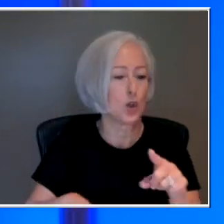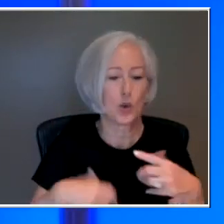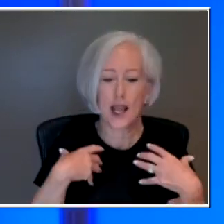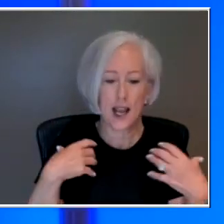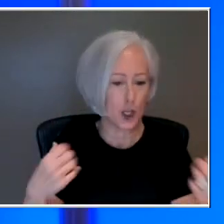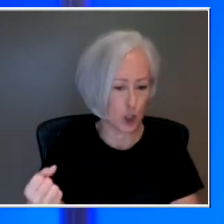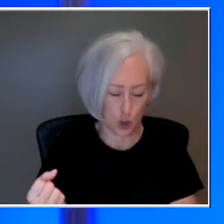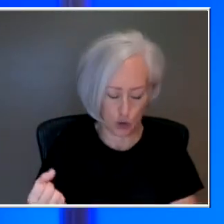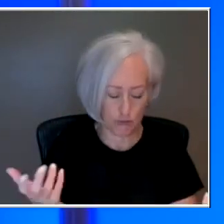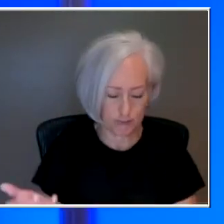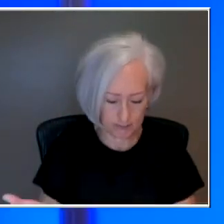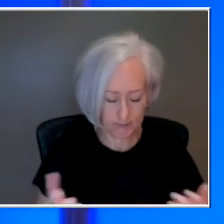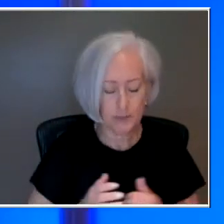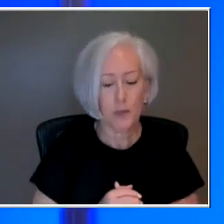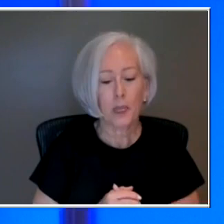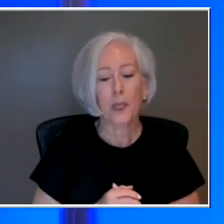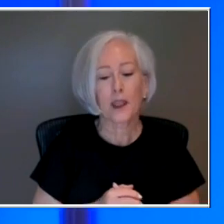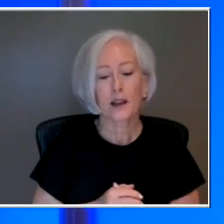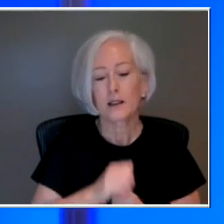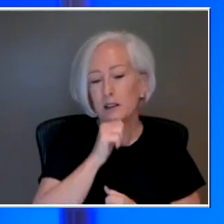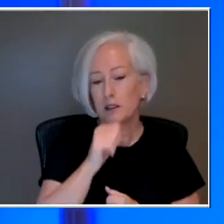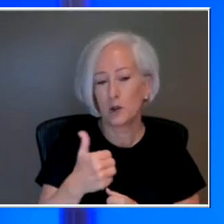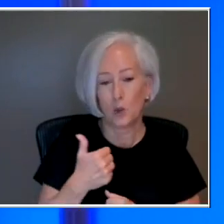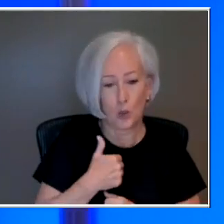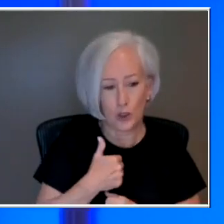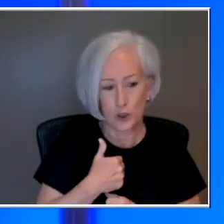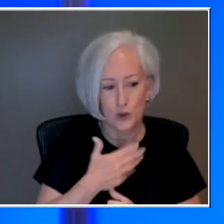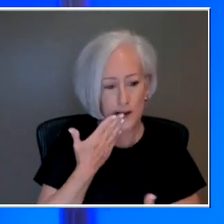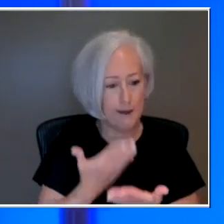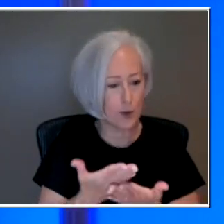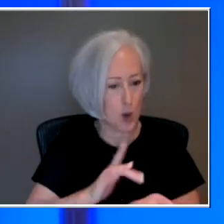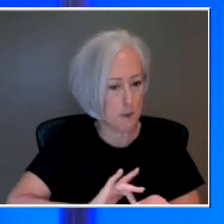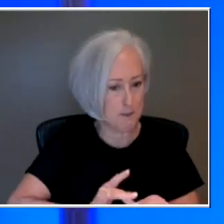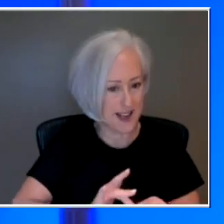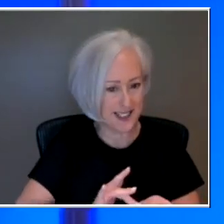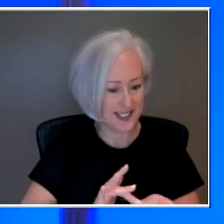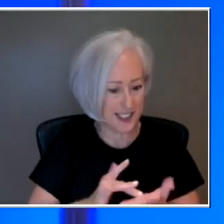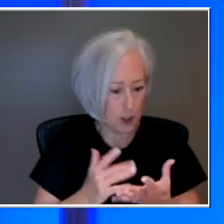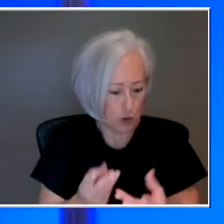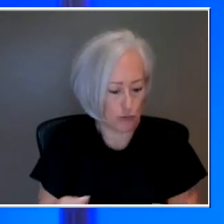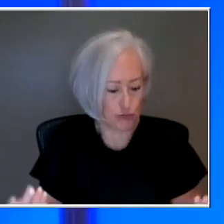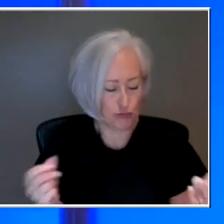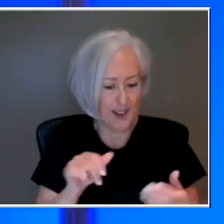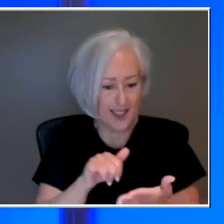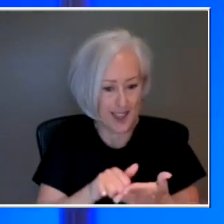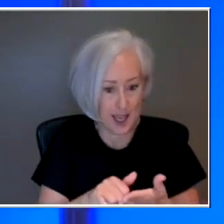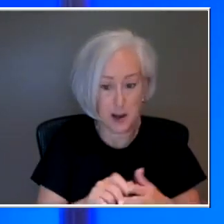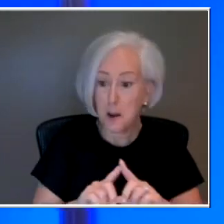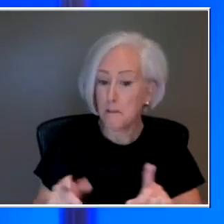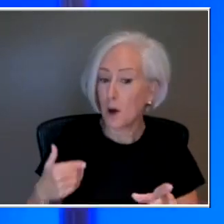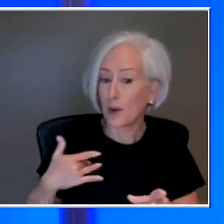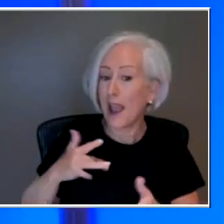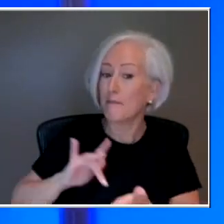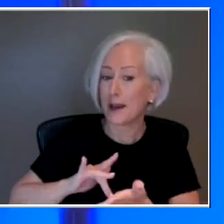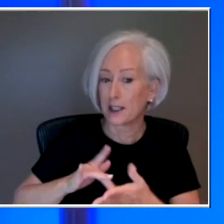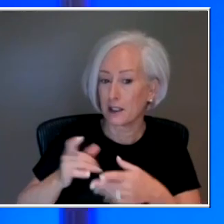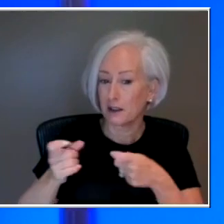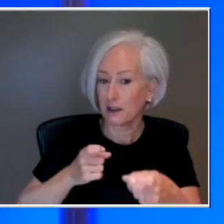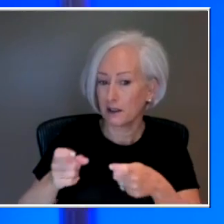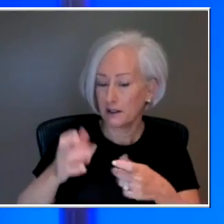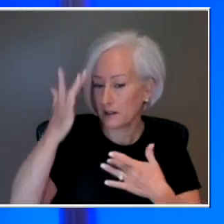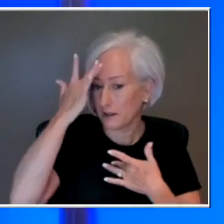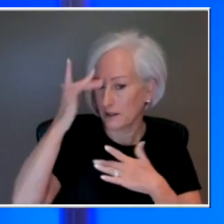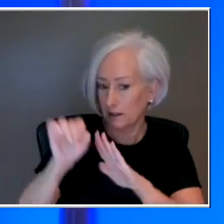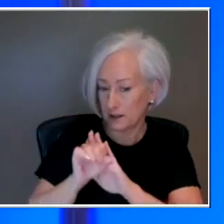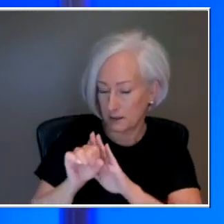otherwise. And we don't have good medicines that can cure it. We have medicines that can control the symptoms. So when somebody